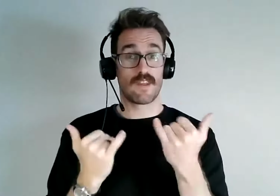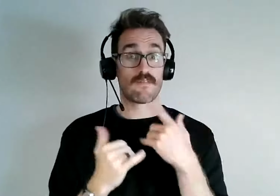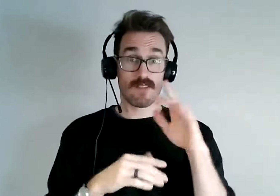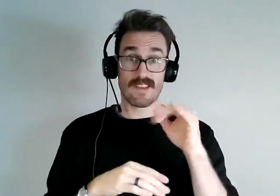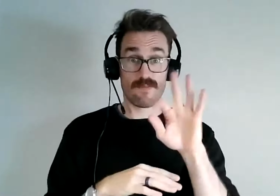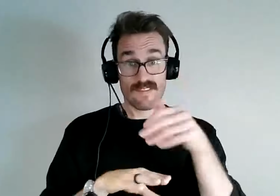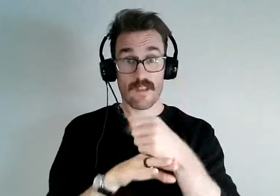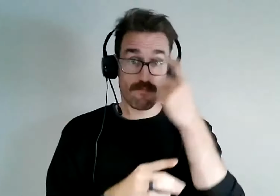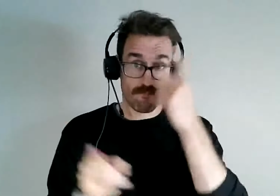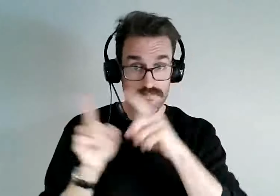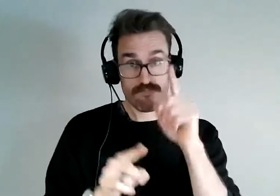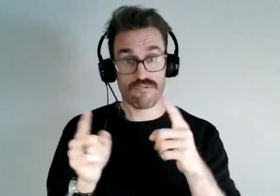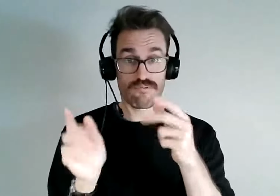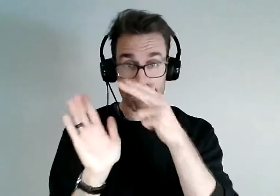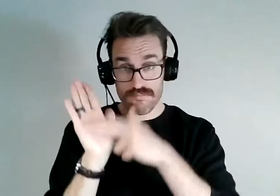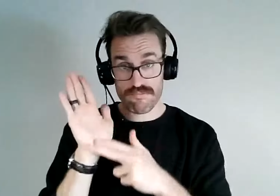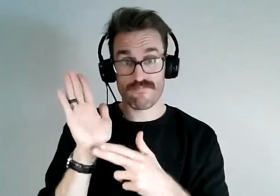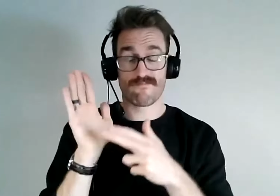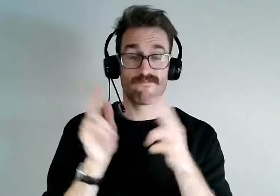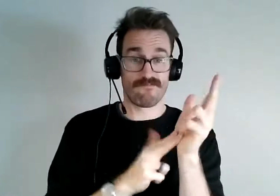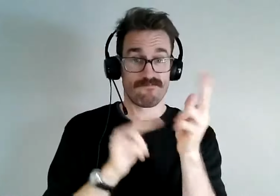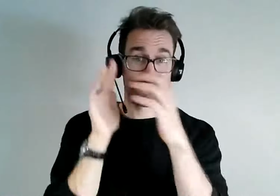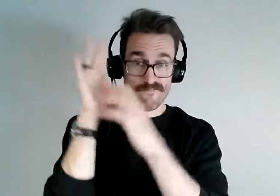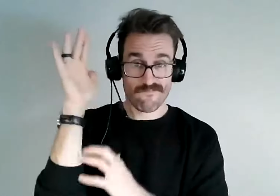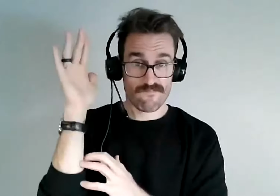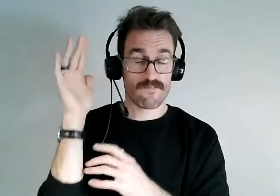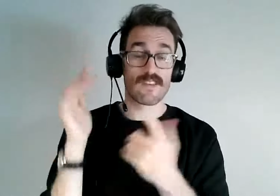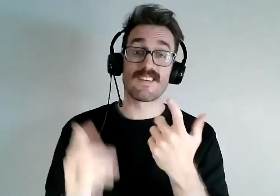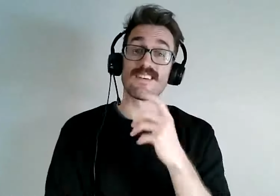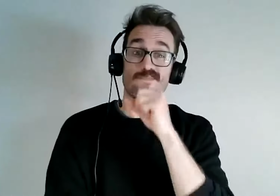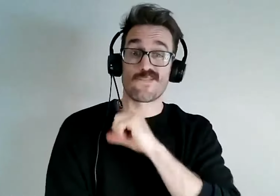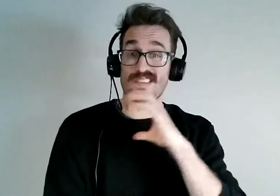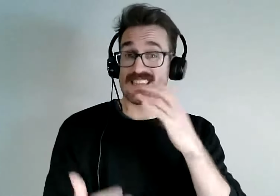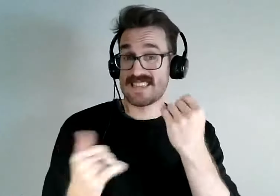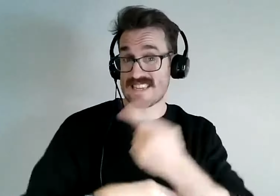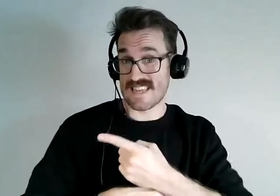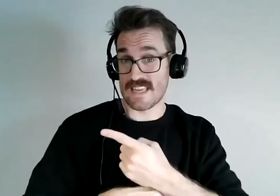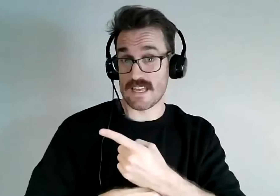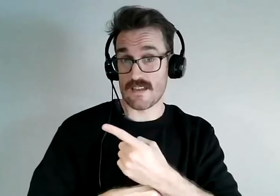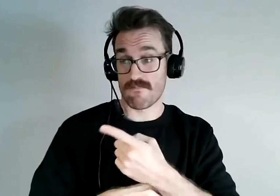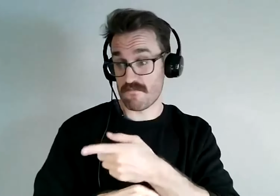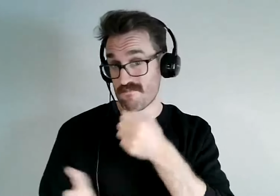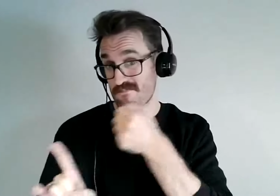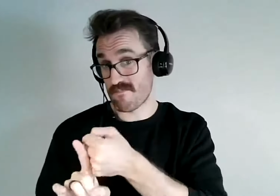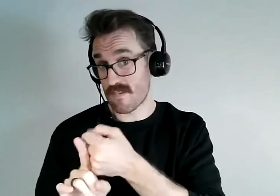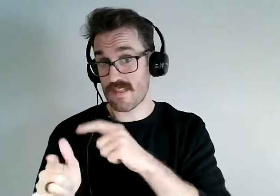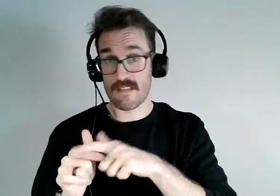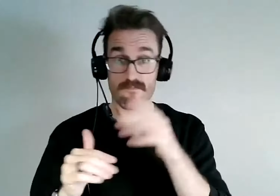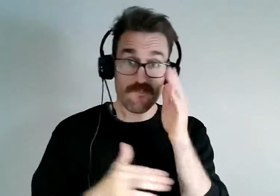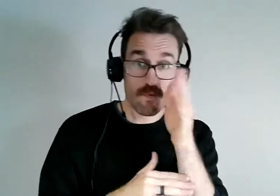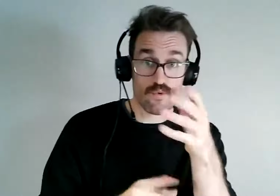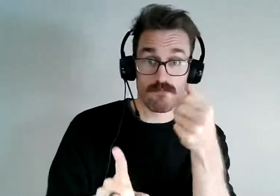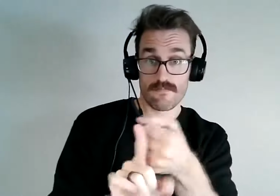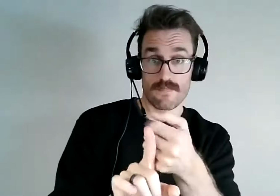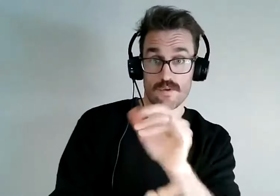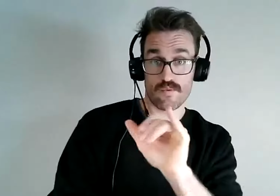it from those 3 perspectives. Older persons today, life course impact over time that can happen to you and me, and as well,